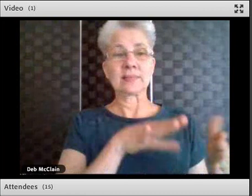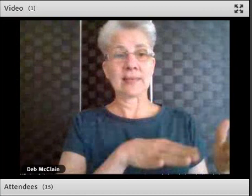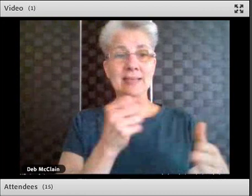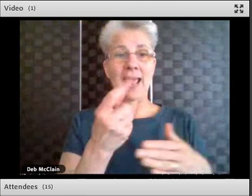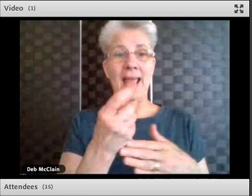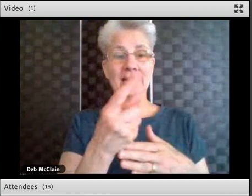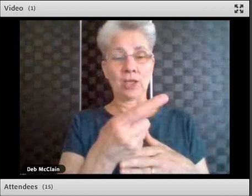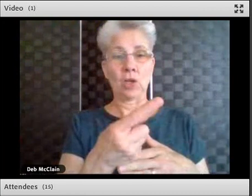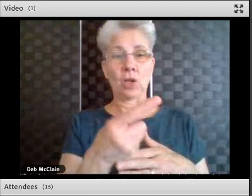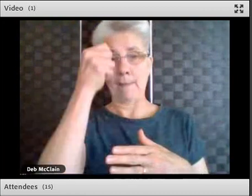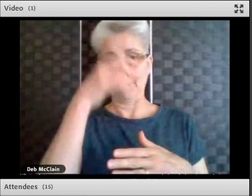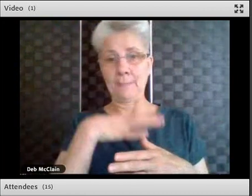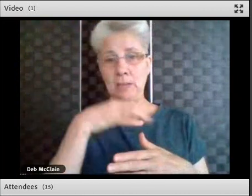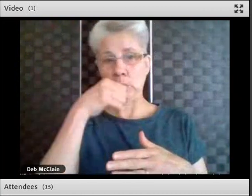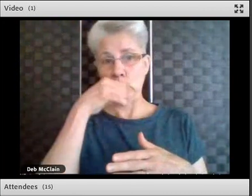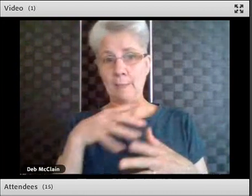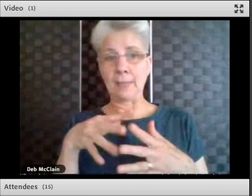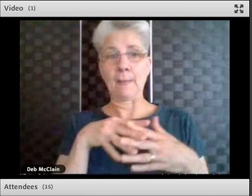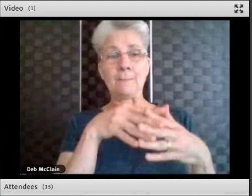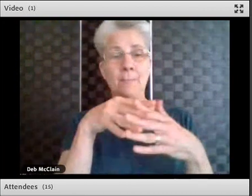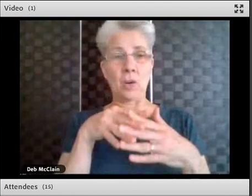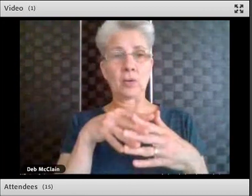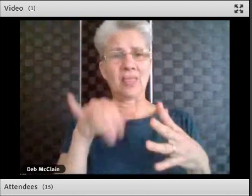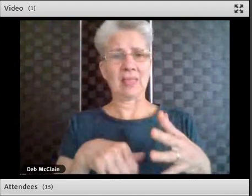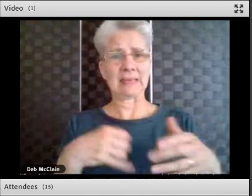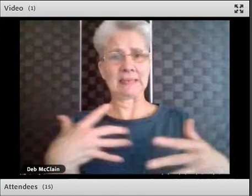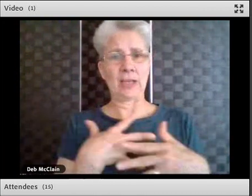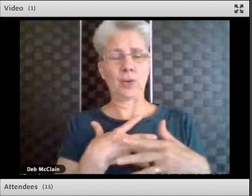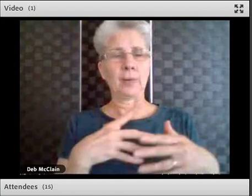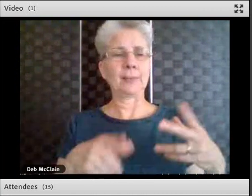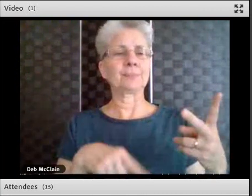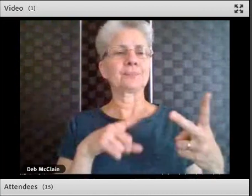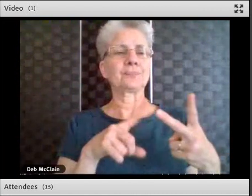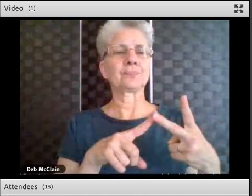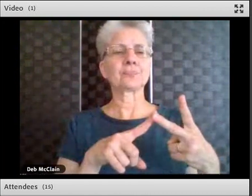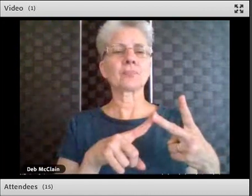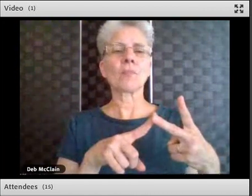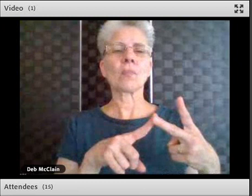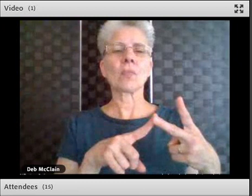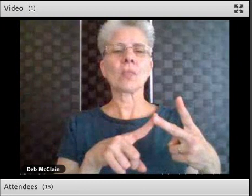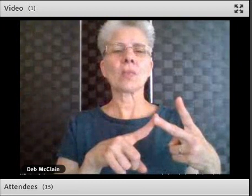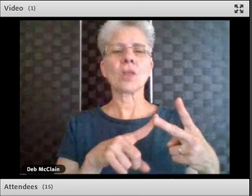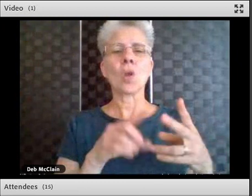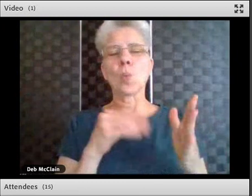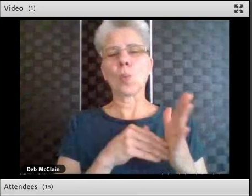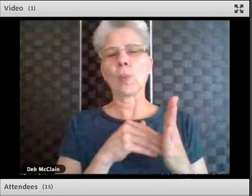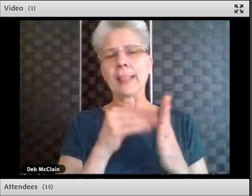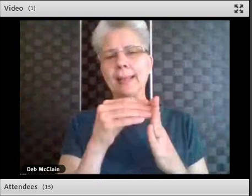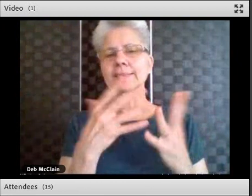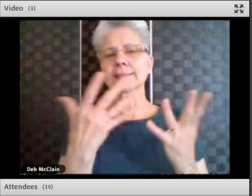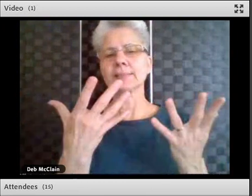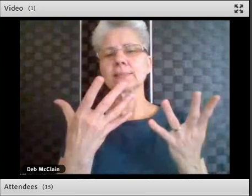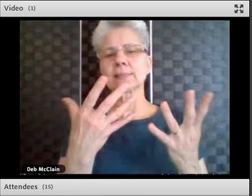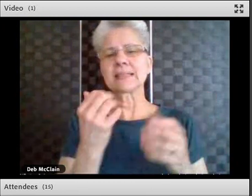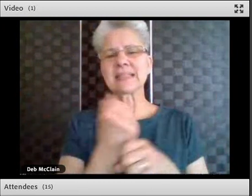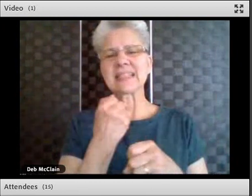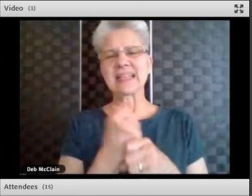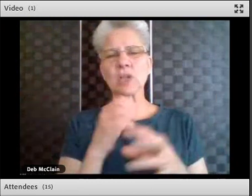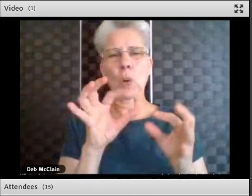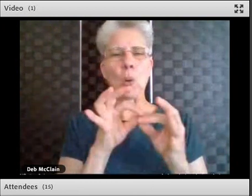So that's the leading cause of death in American men and women. That's kind of scary. And then we list the